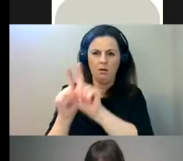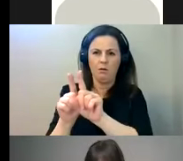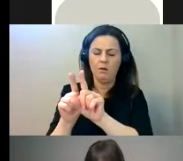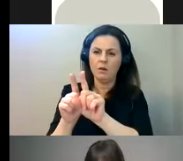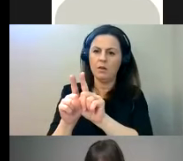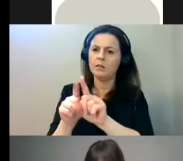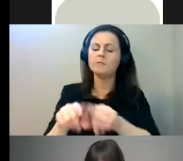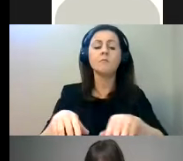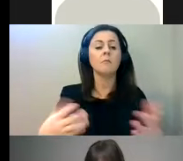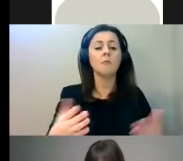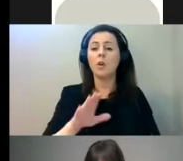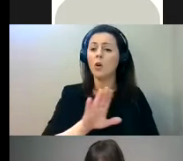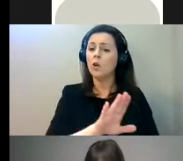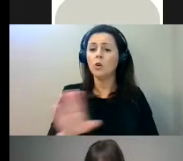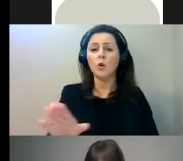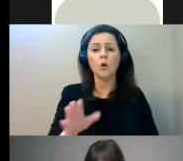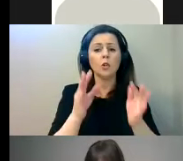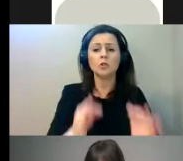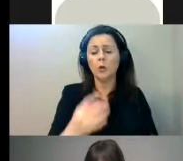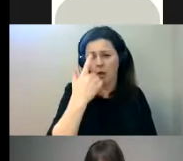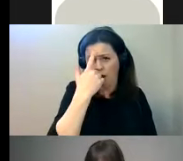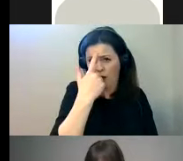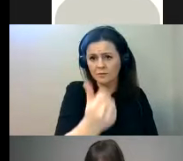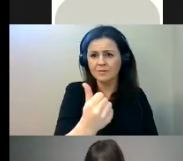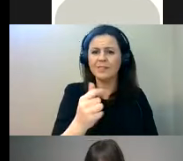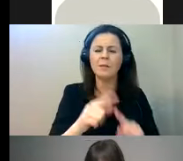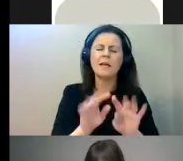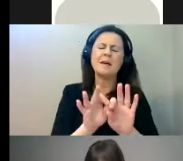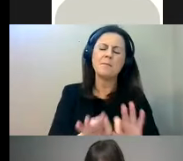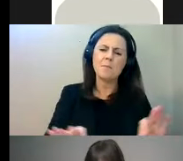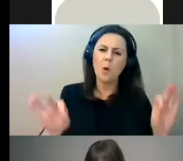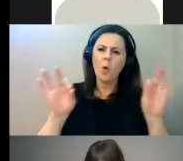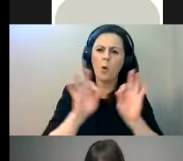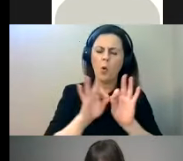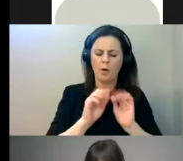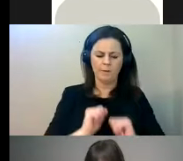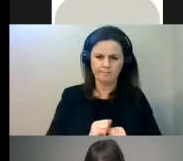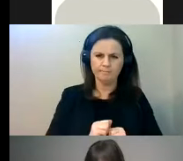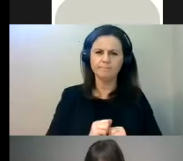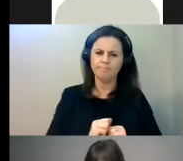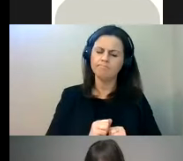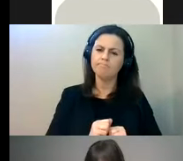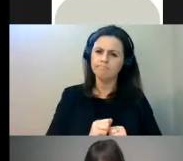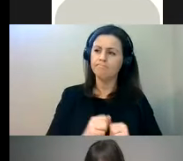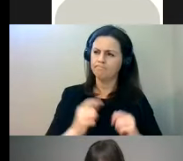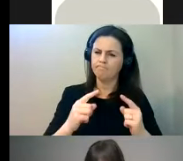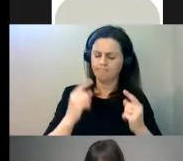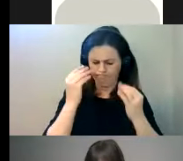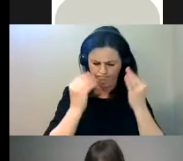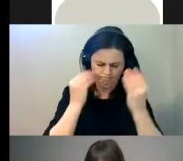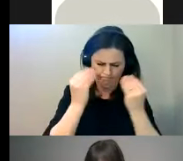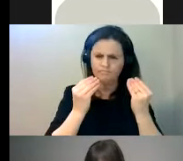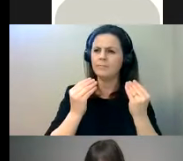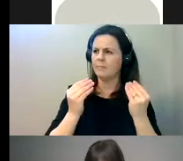going to be unique to you, but make sure, at least from the get-go, that you think there's a shot that it's going to be used properly